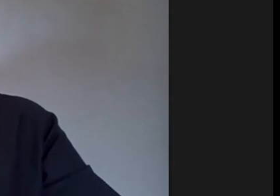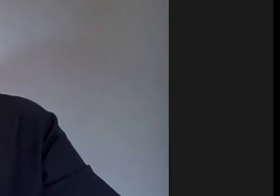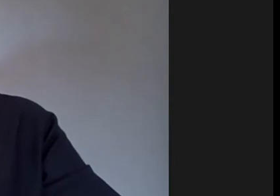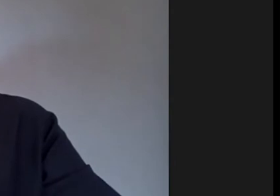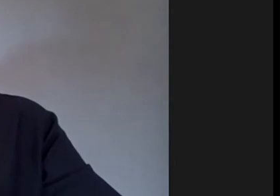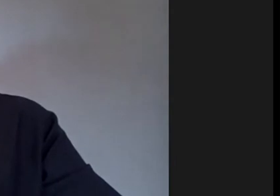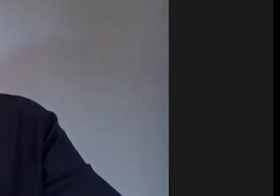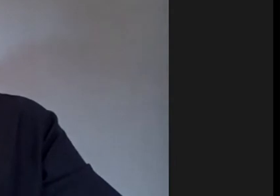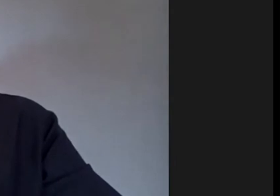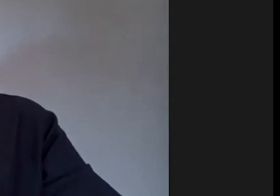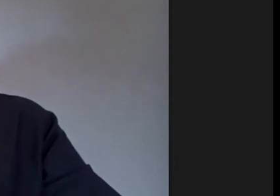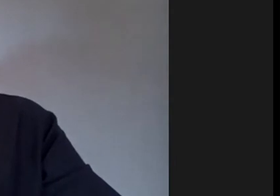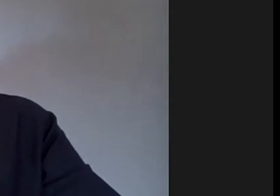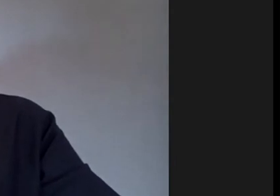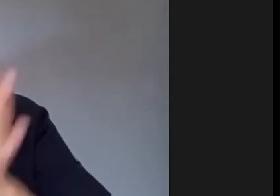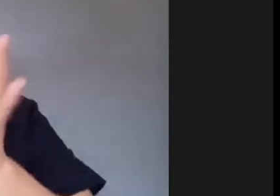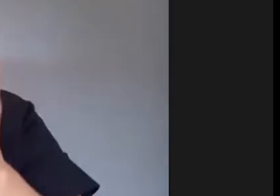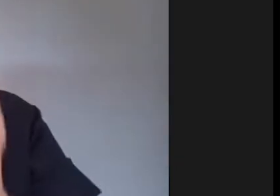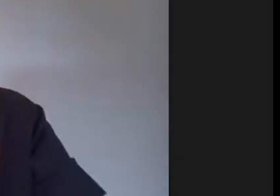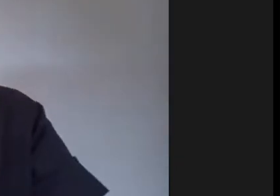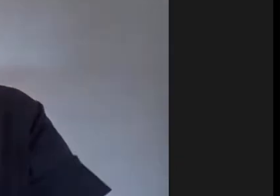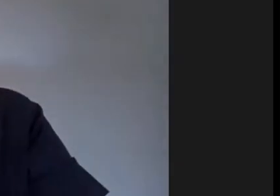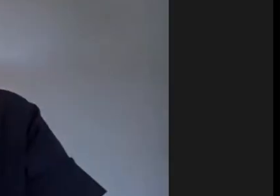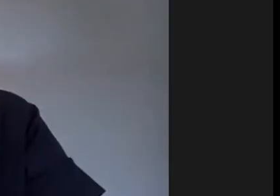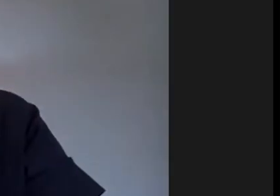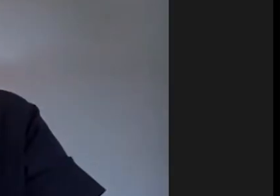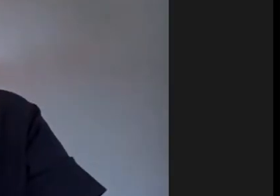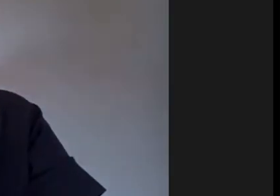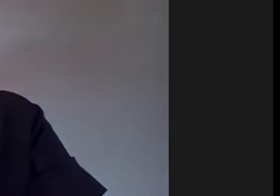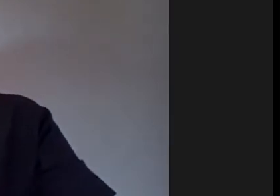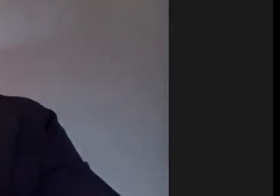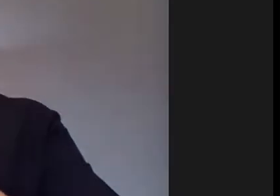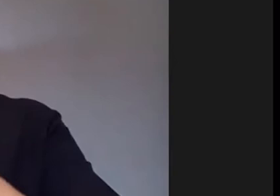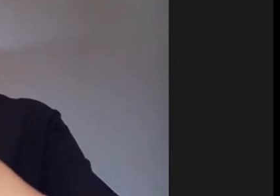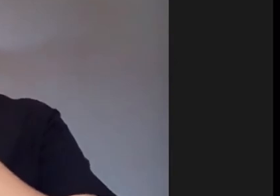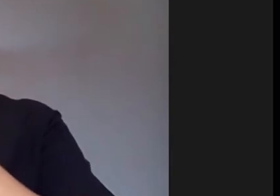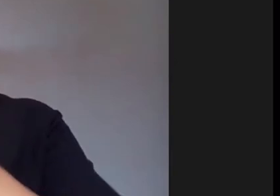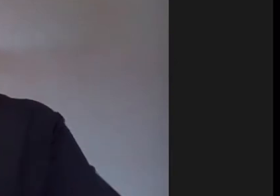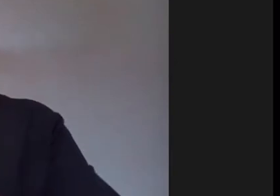Interpreter. Interpreter. Is interpreter a verb?